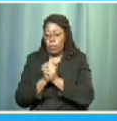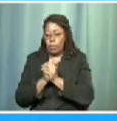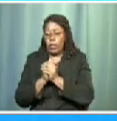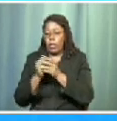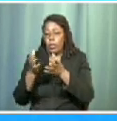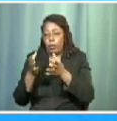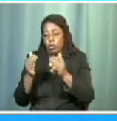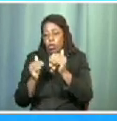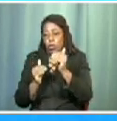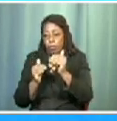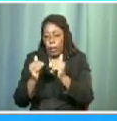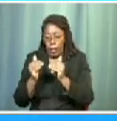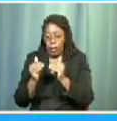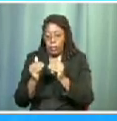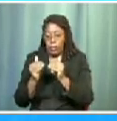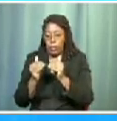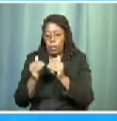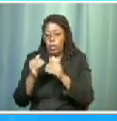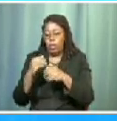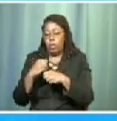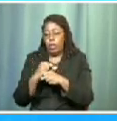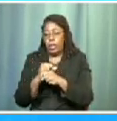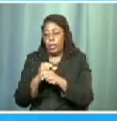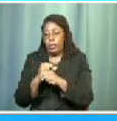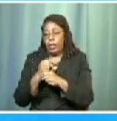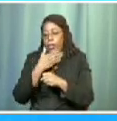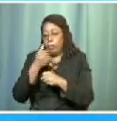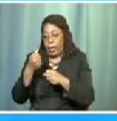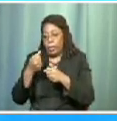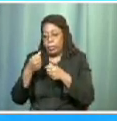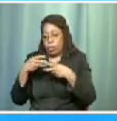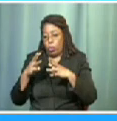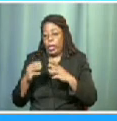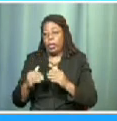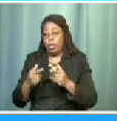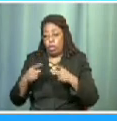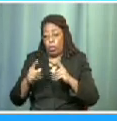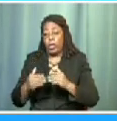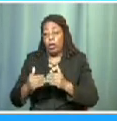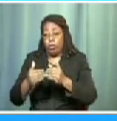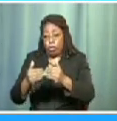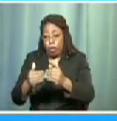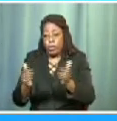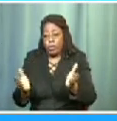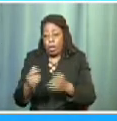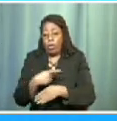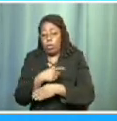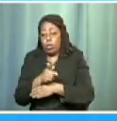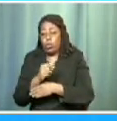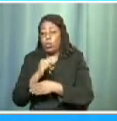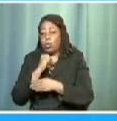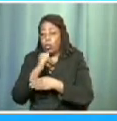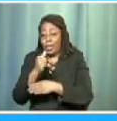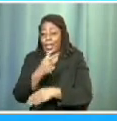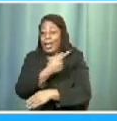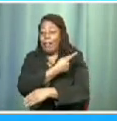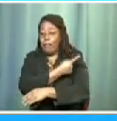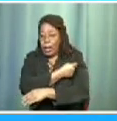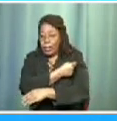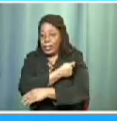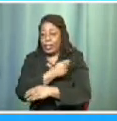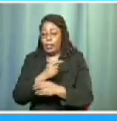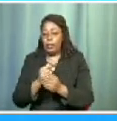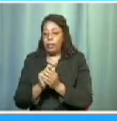this. And the most prudent way forward is to encourage those that are unvaccinated to get vaccinated